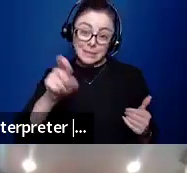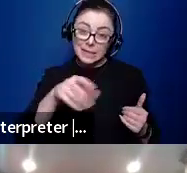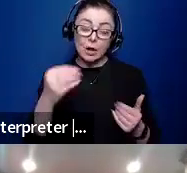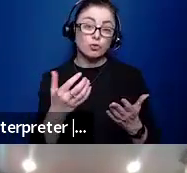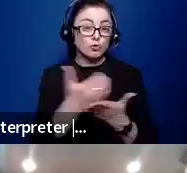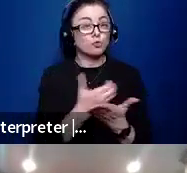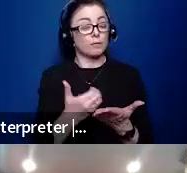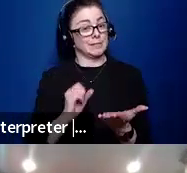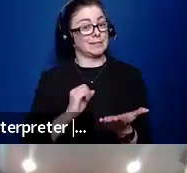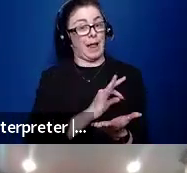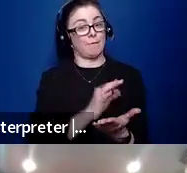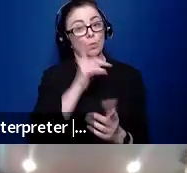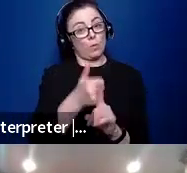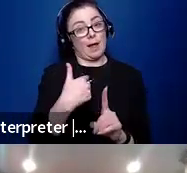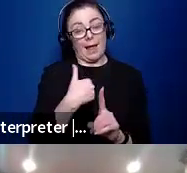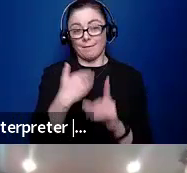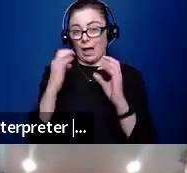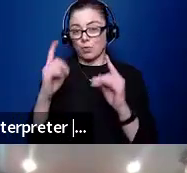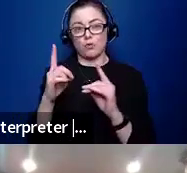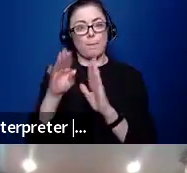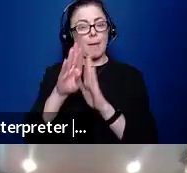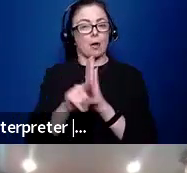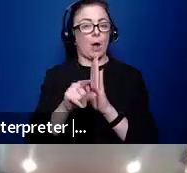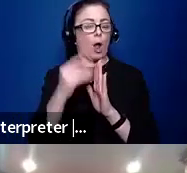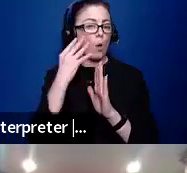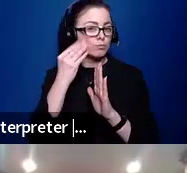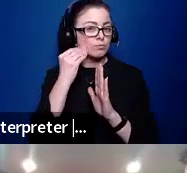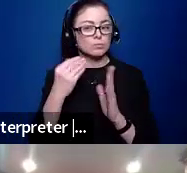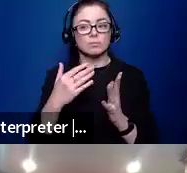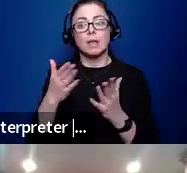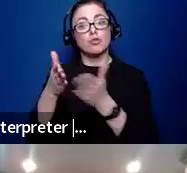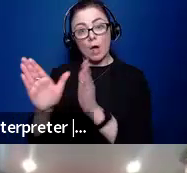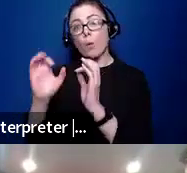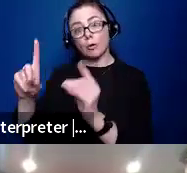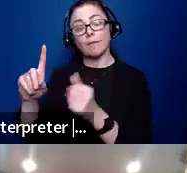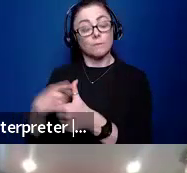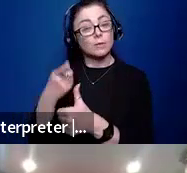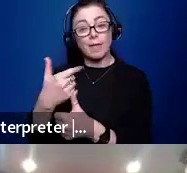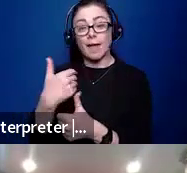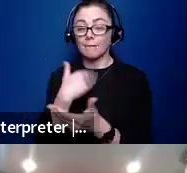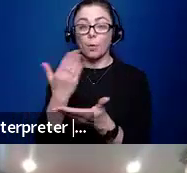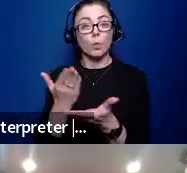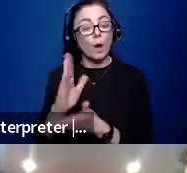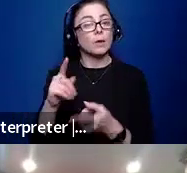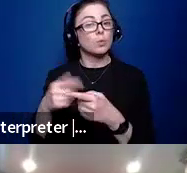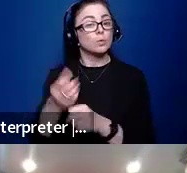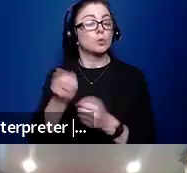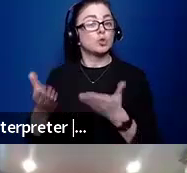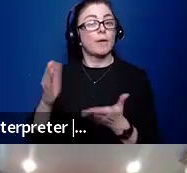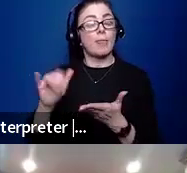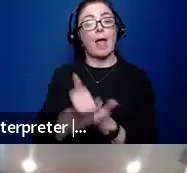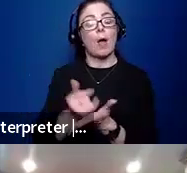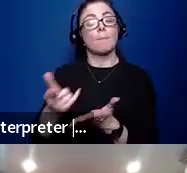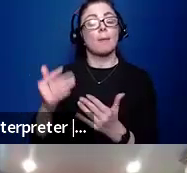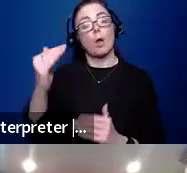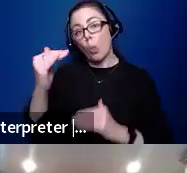have an educational background. My students are general education students first and have the right to services that help them close the